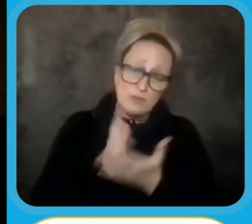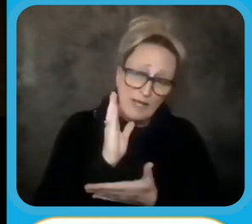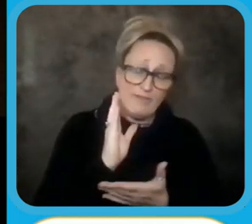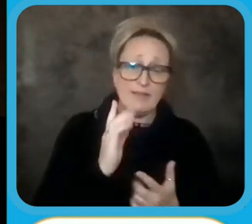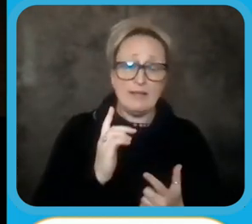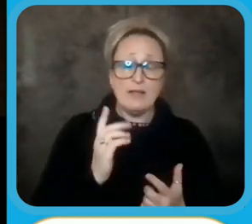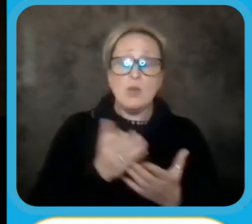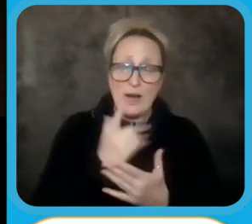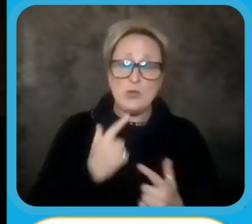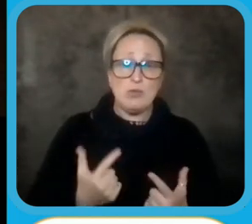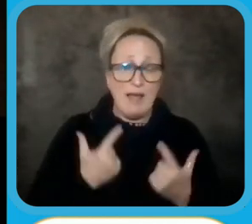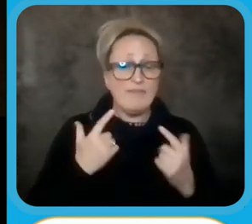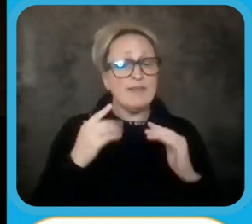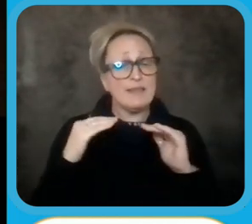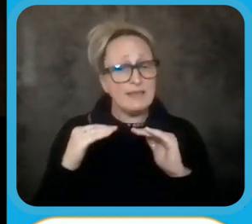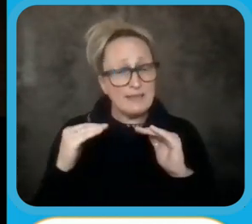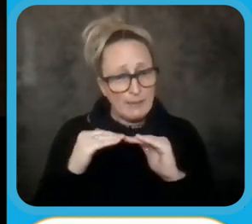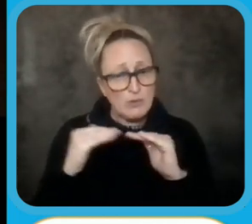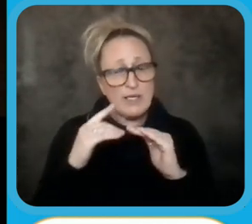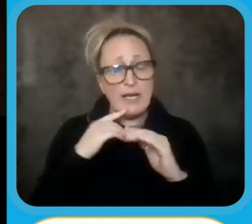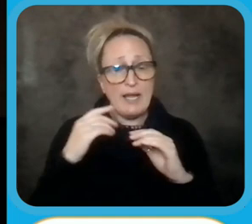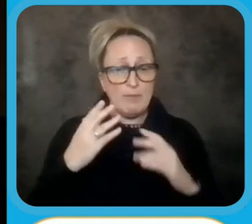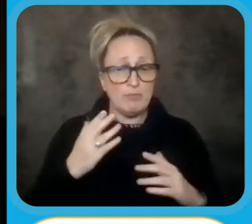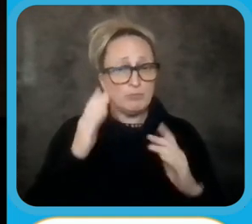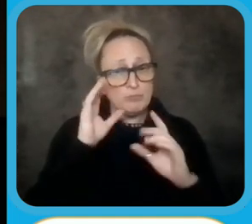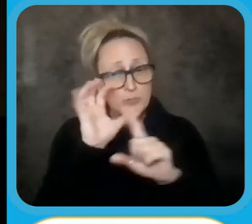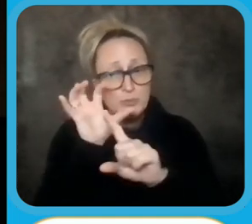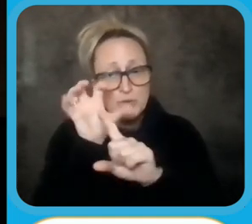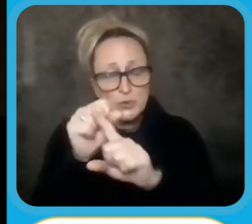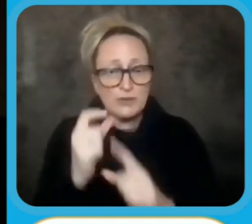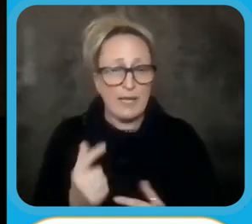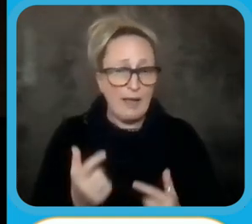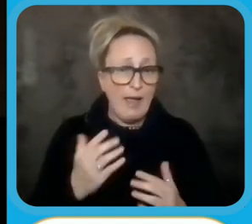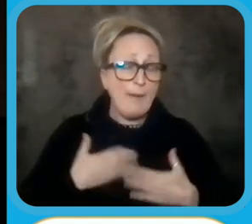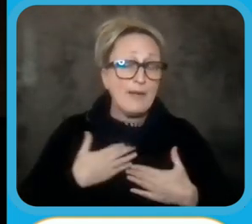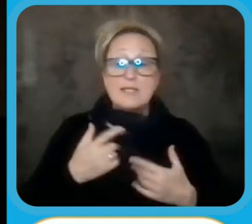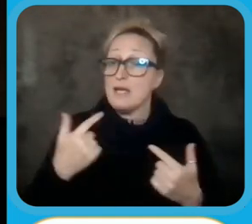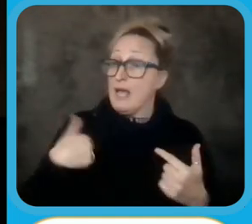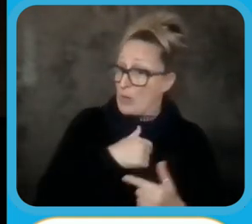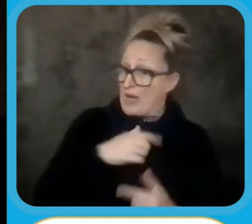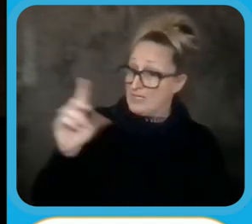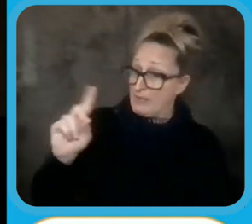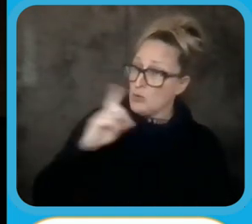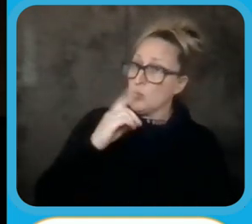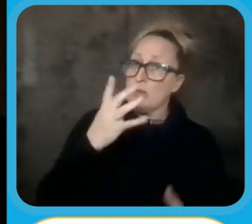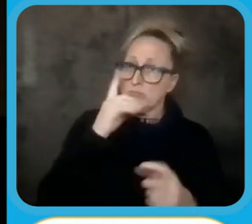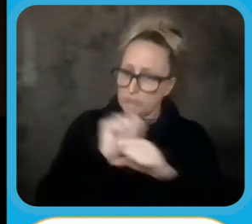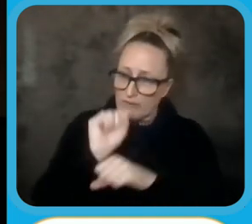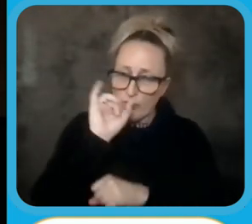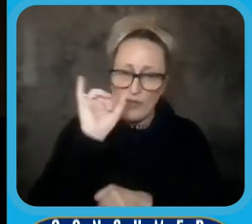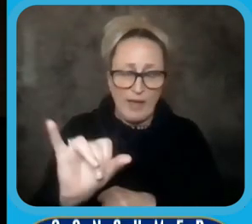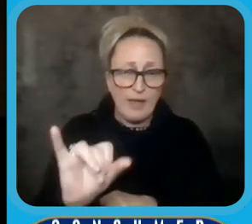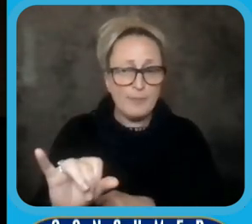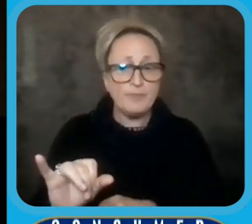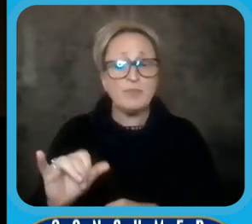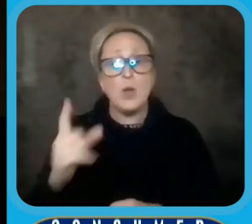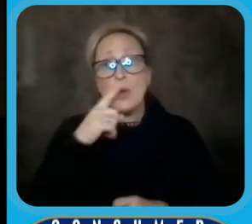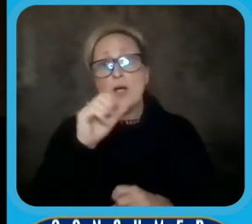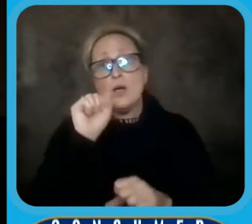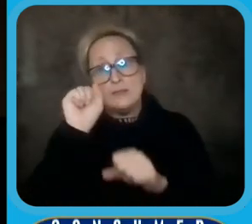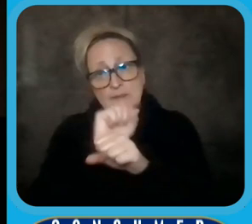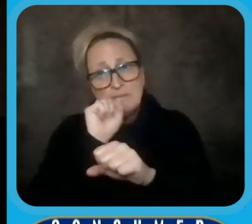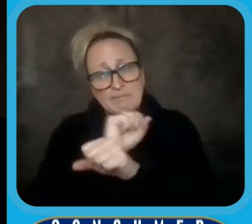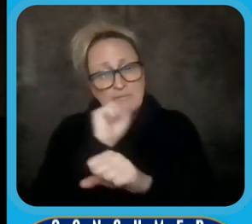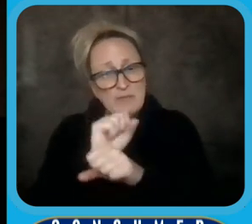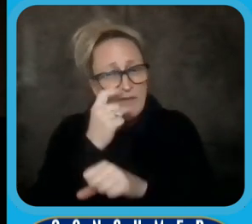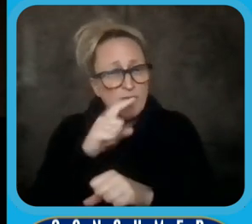happiness. As Democrats, we will fight for those rights. And as Democrats, we are committed to fight for the future of our planet.